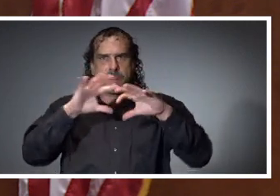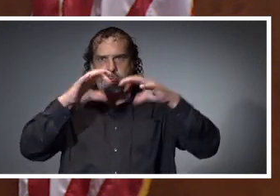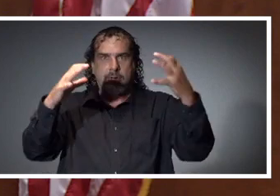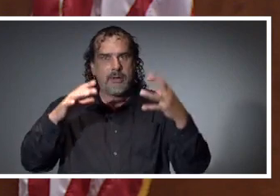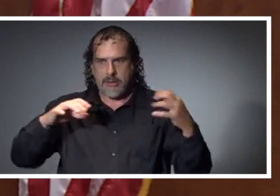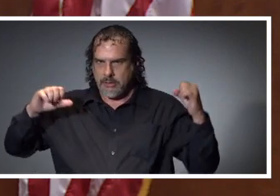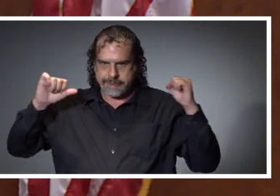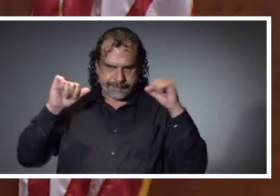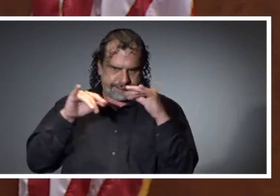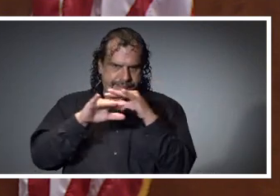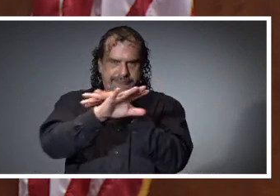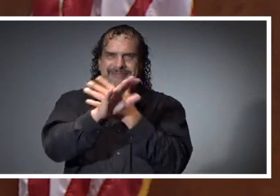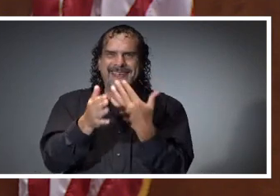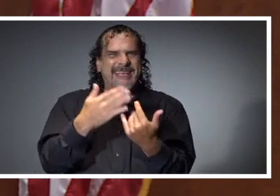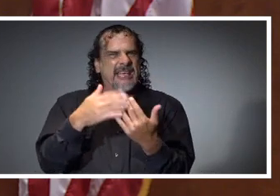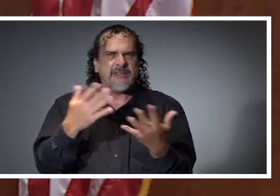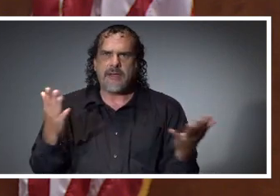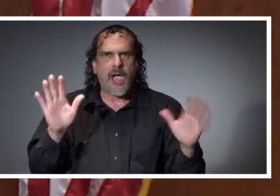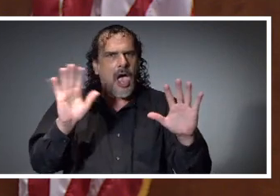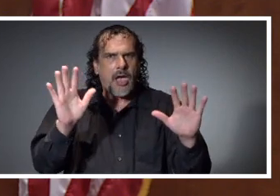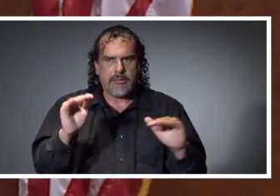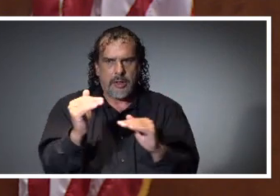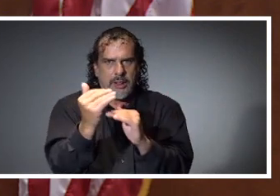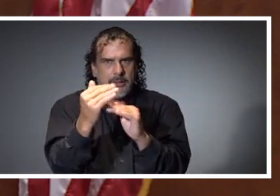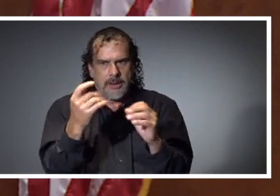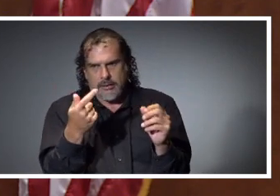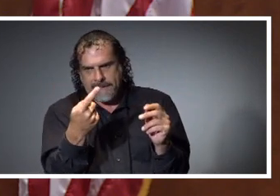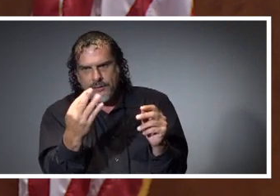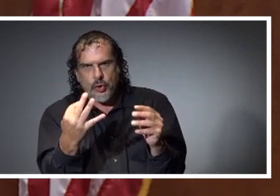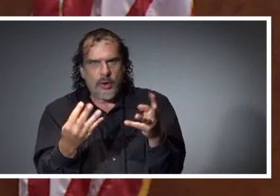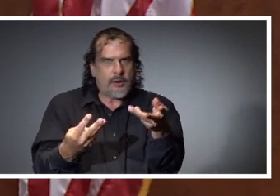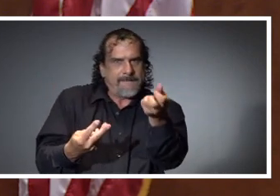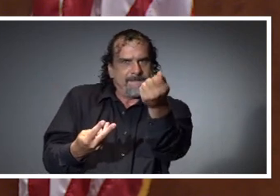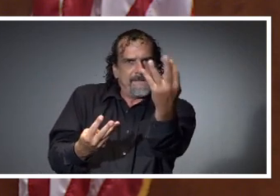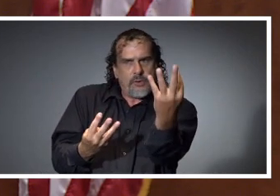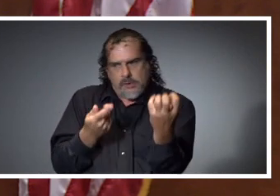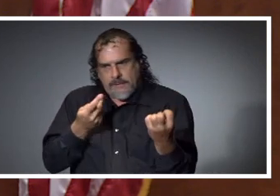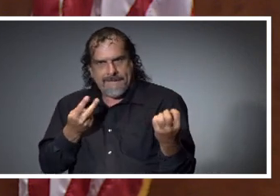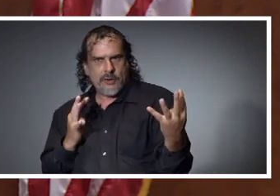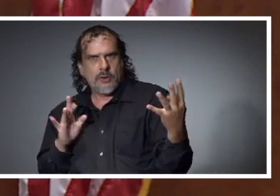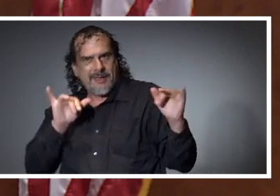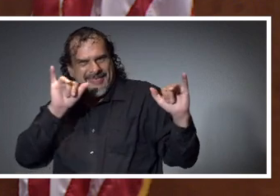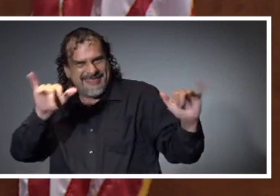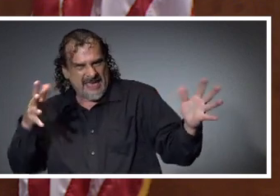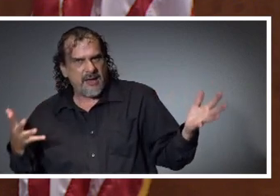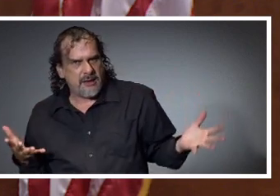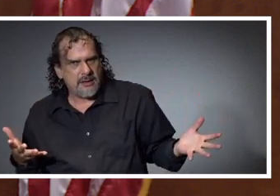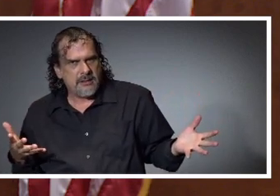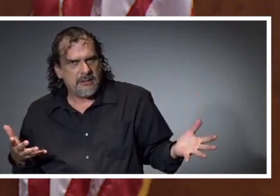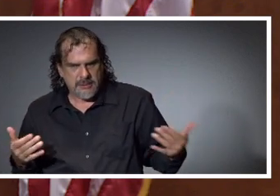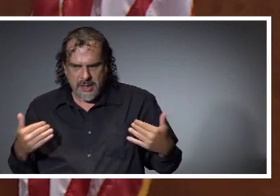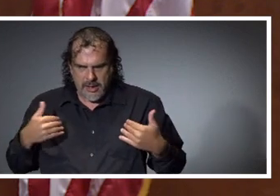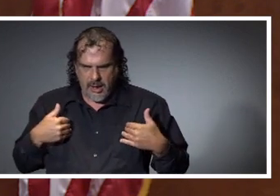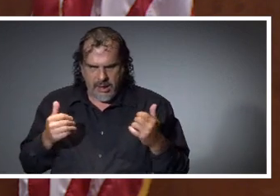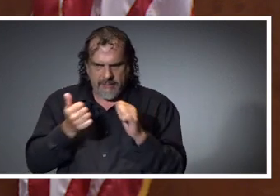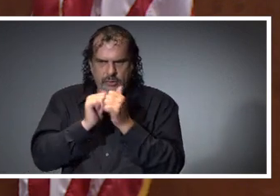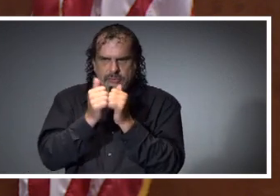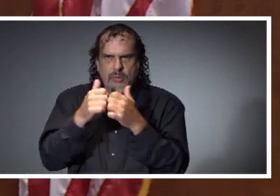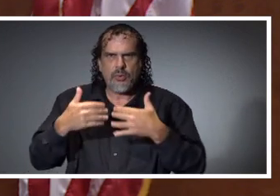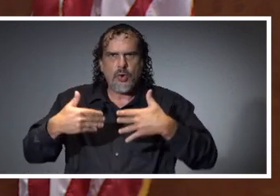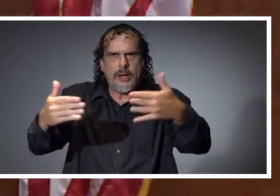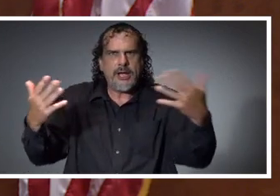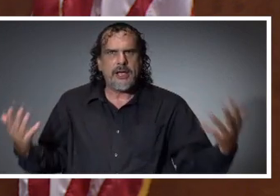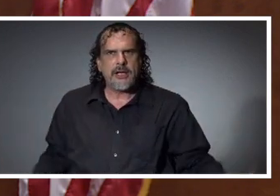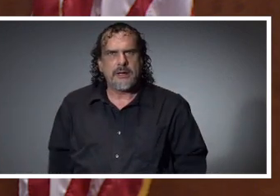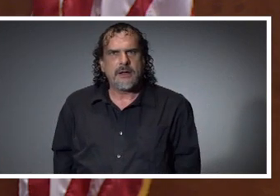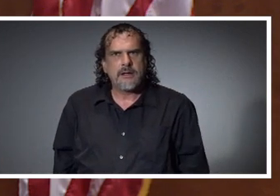for a super spreader event. But there is a way for us to have sporting events that are safe. And I think